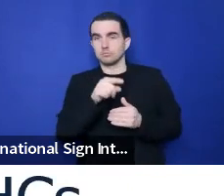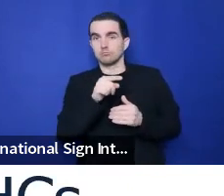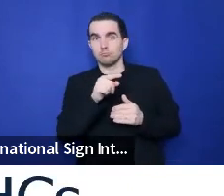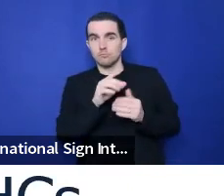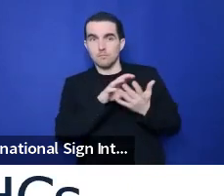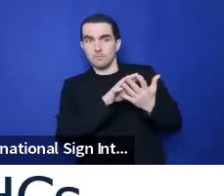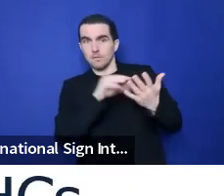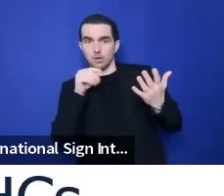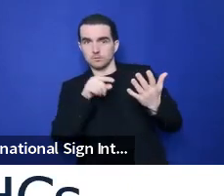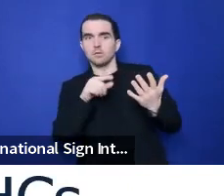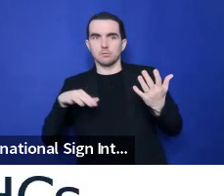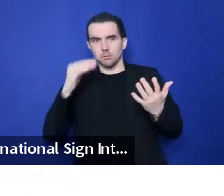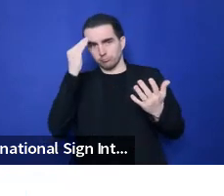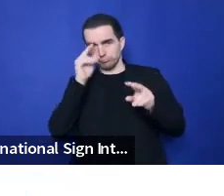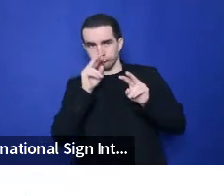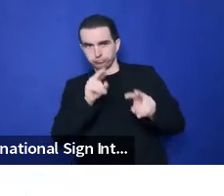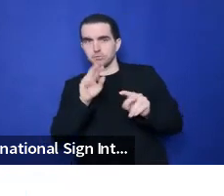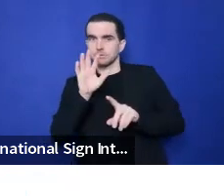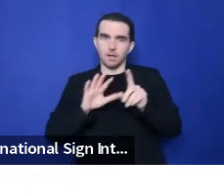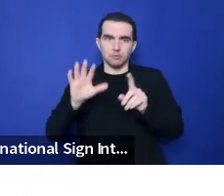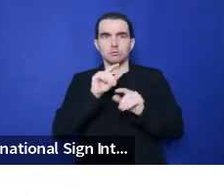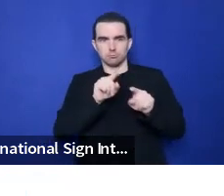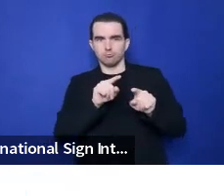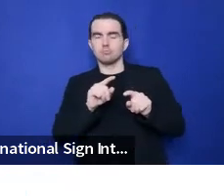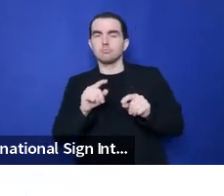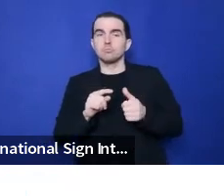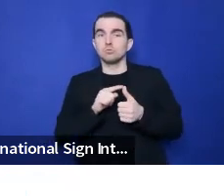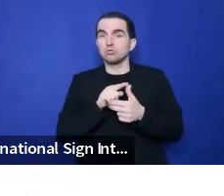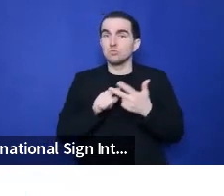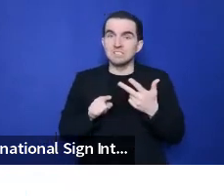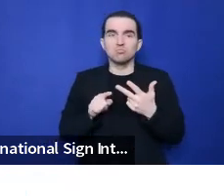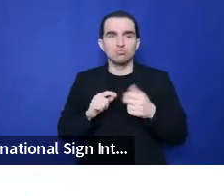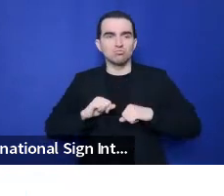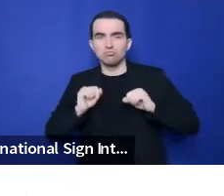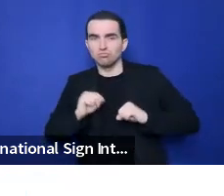replicate and manage the club. So the club